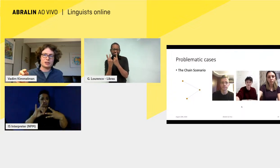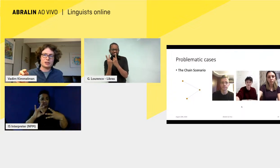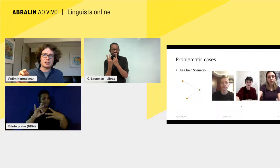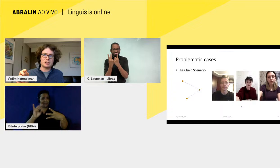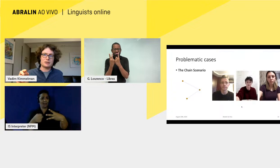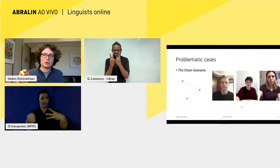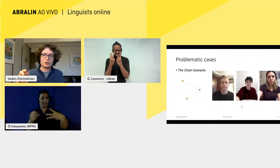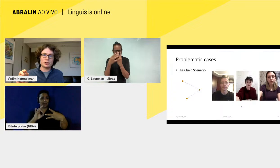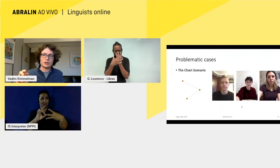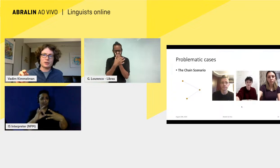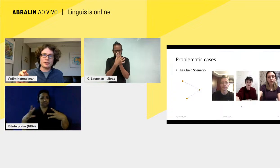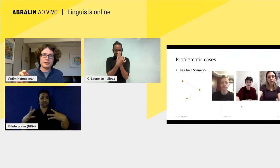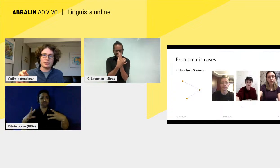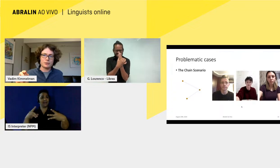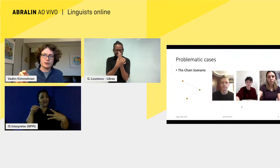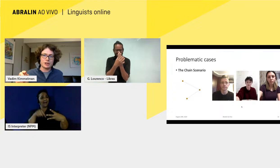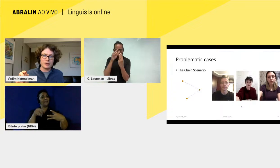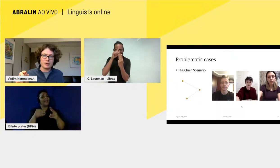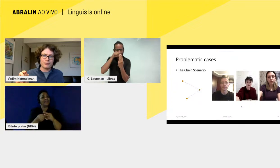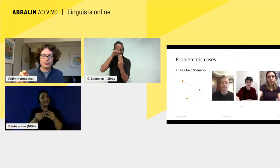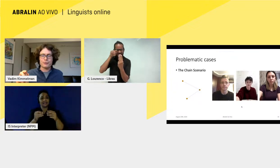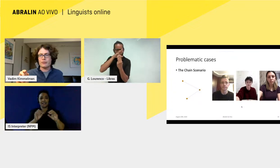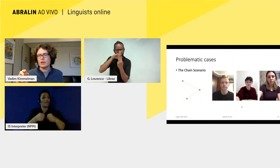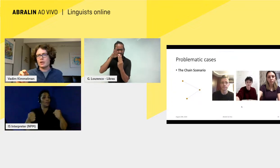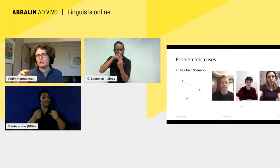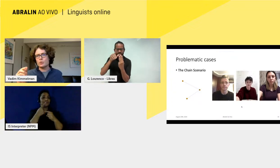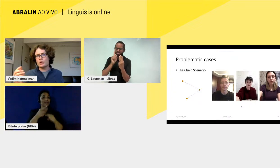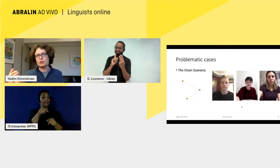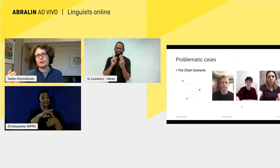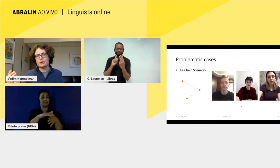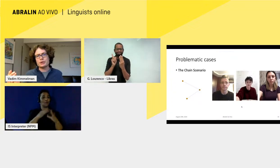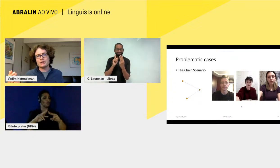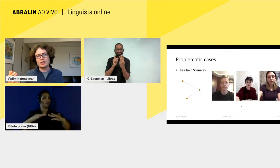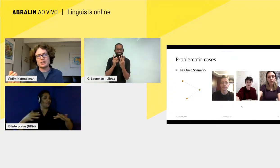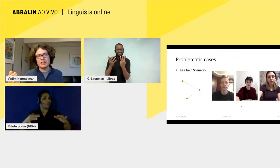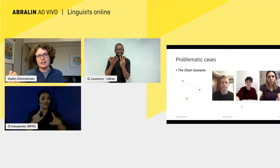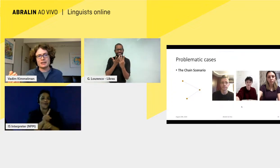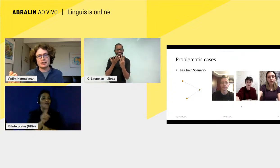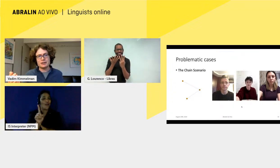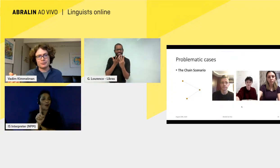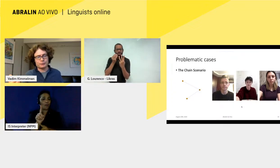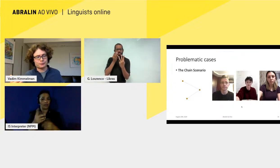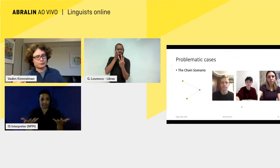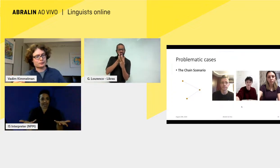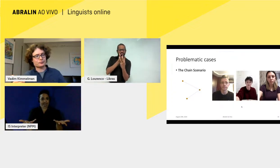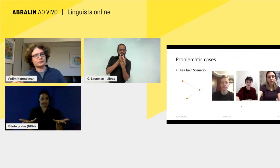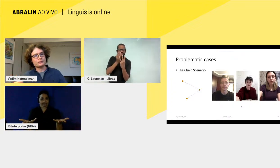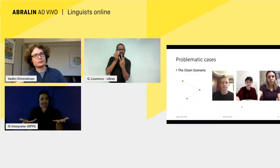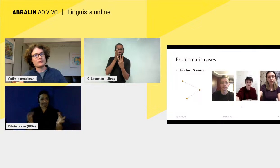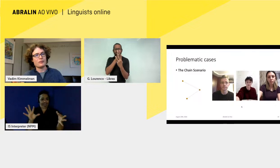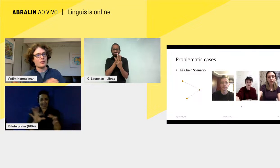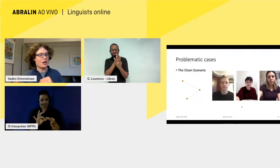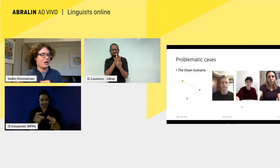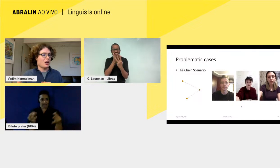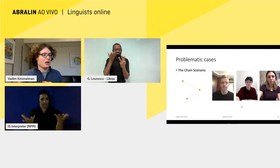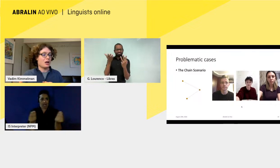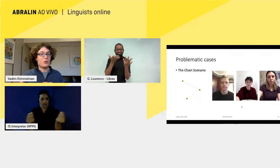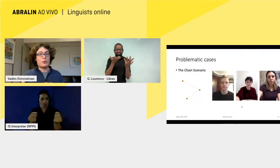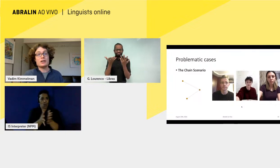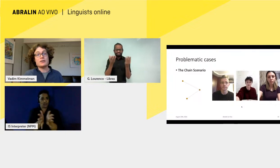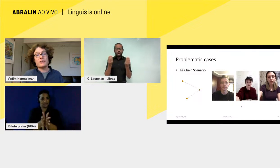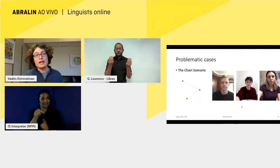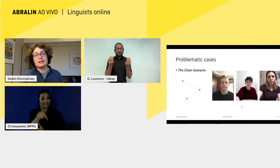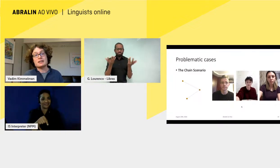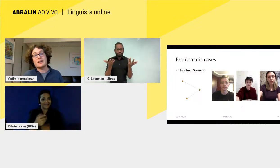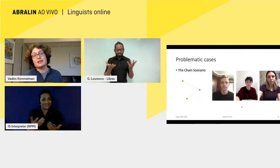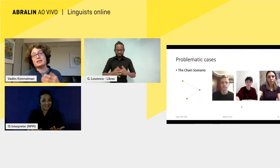to be considered phonological variants of each other. So what do we do in such cases?